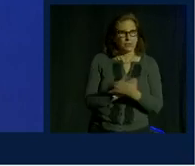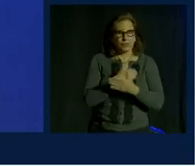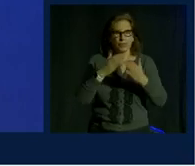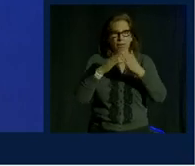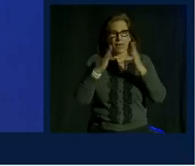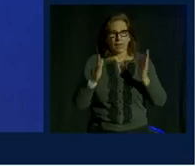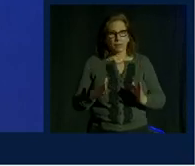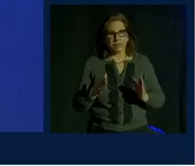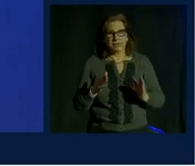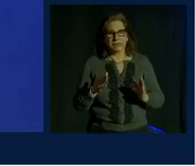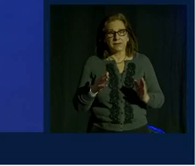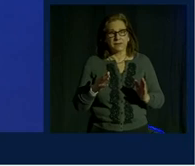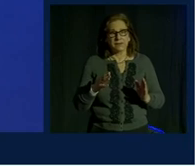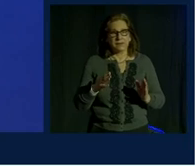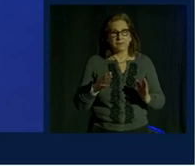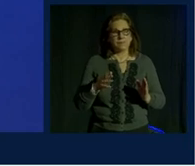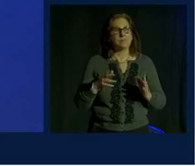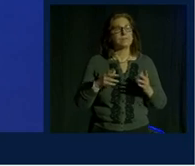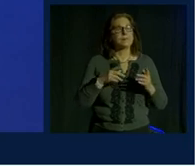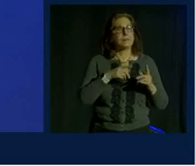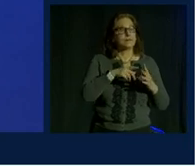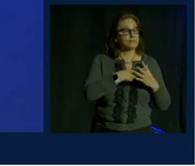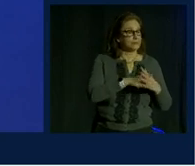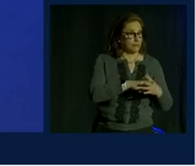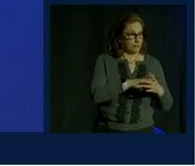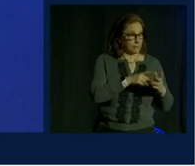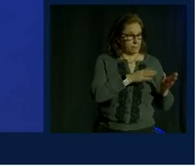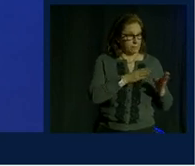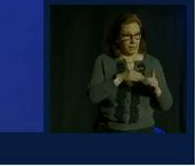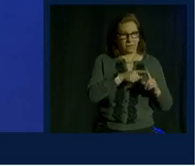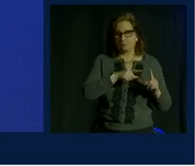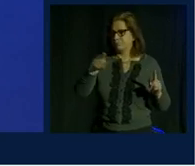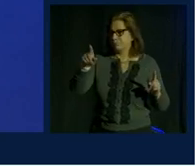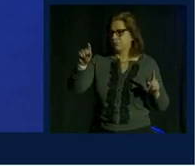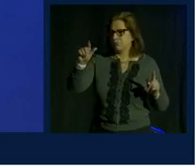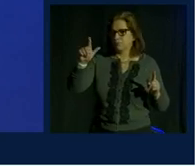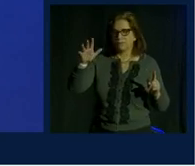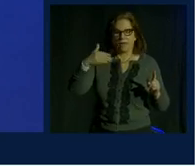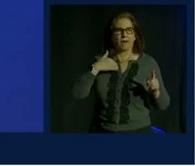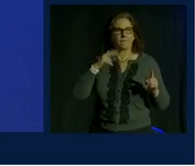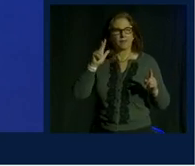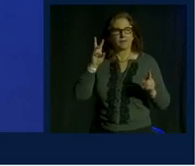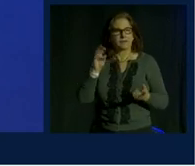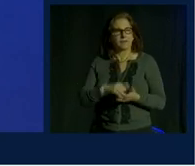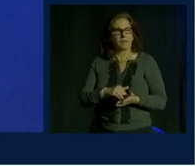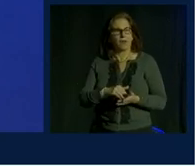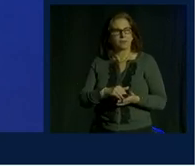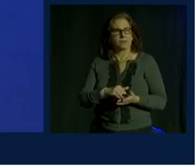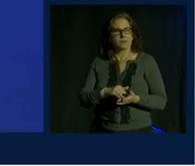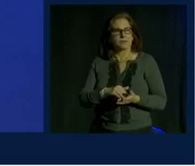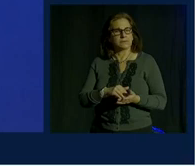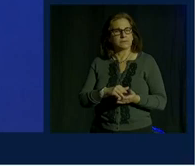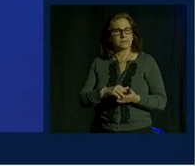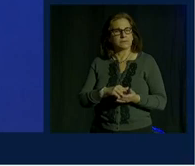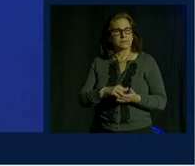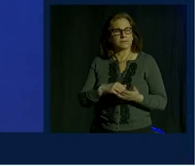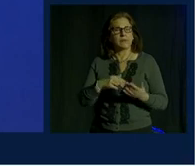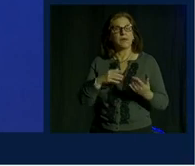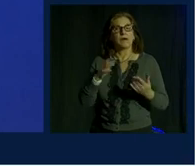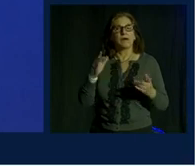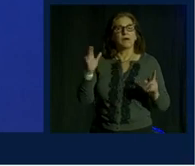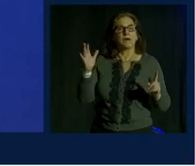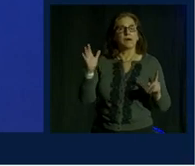to lead the housing agency partners, an interagency effort toward achieving this goal by putting a major focus on affordable